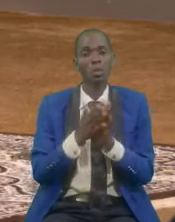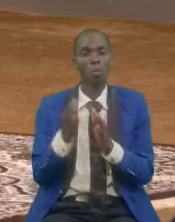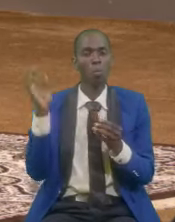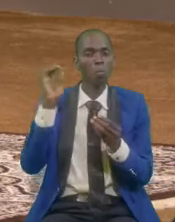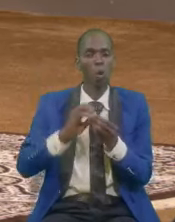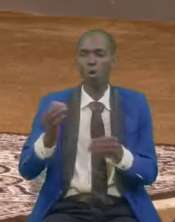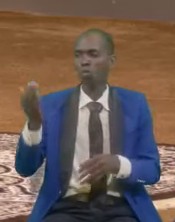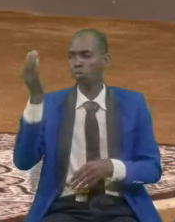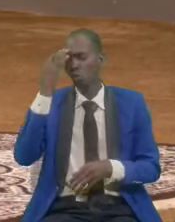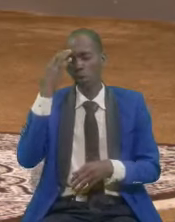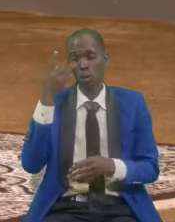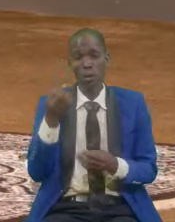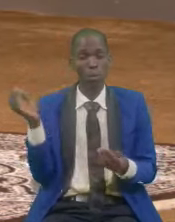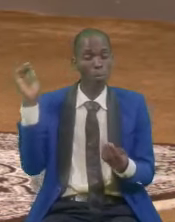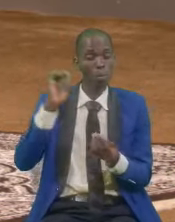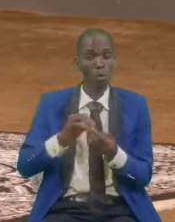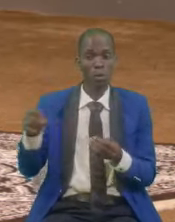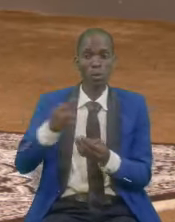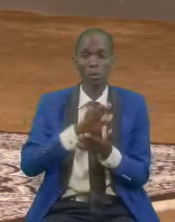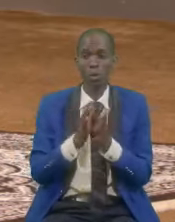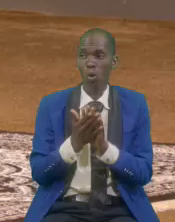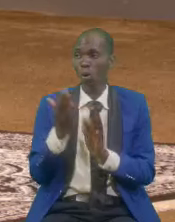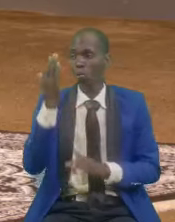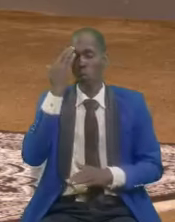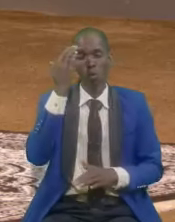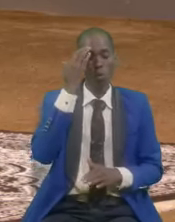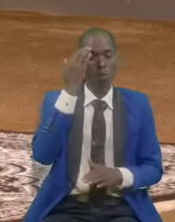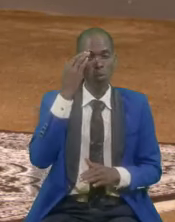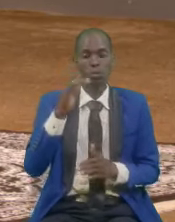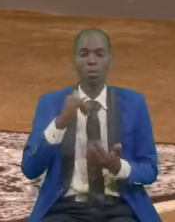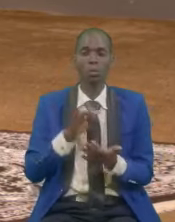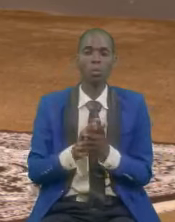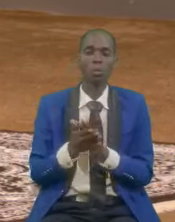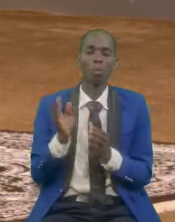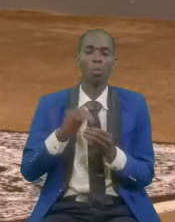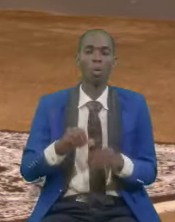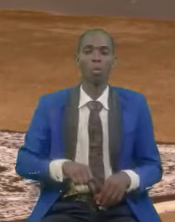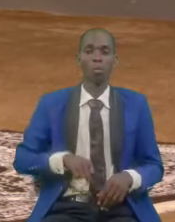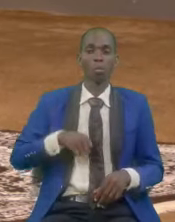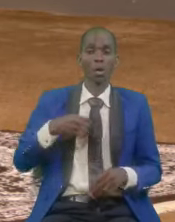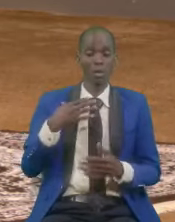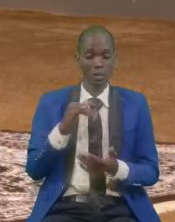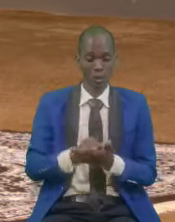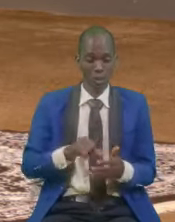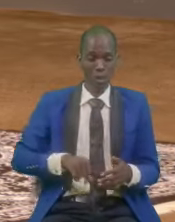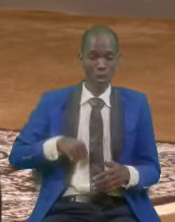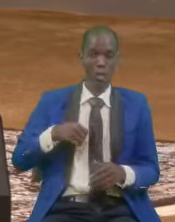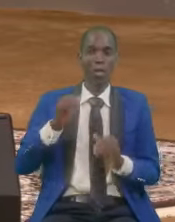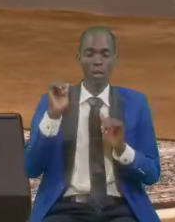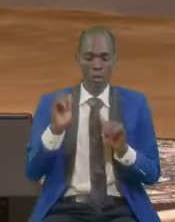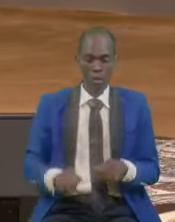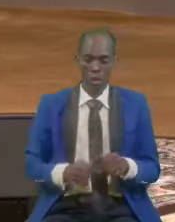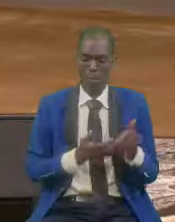more proud they become. And their pride can even push down the